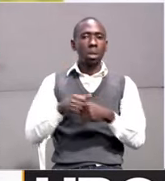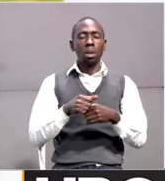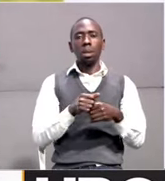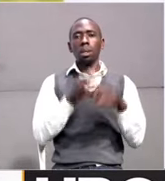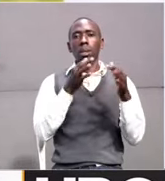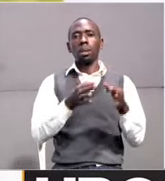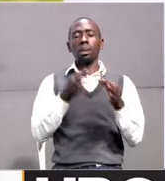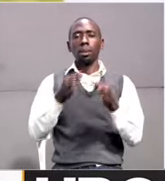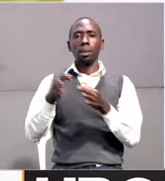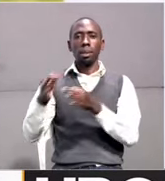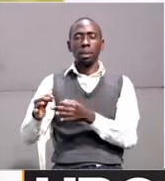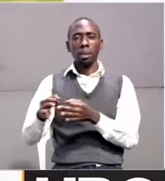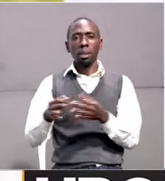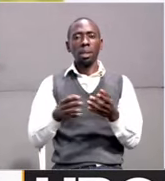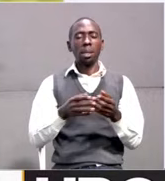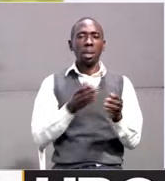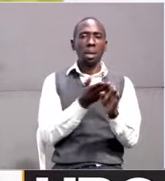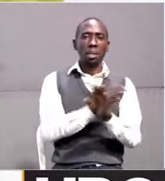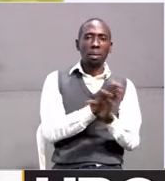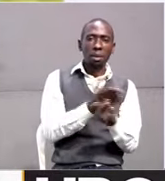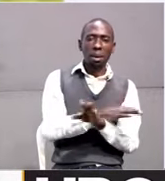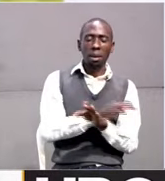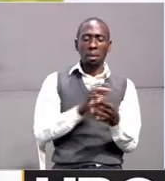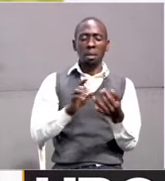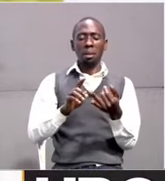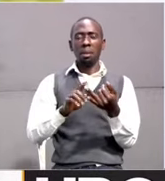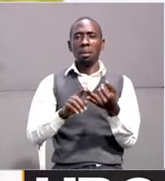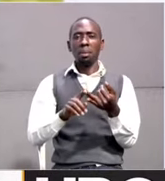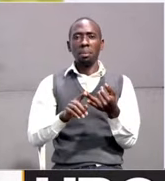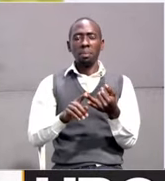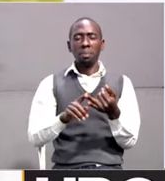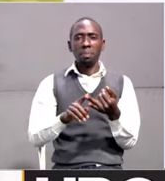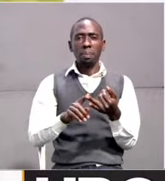products, the cassava,